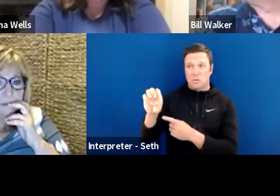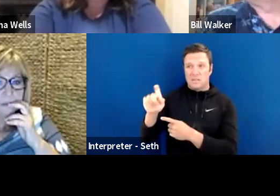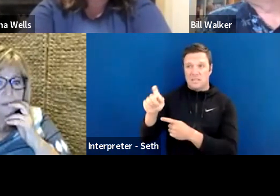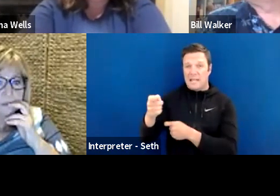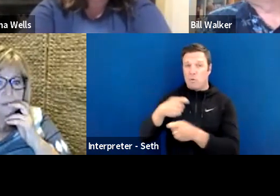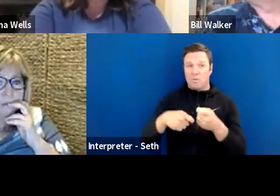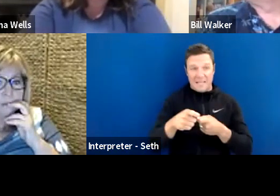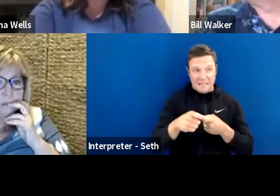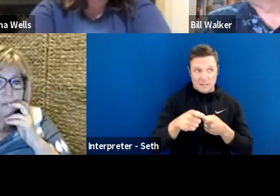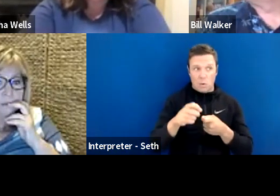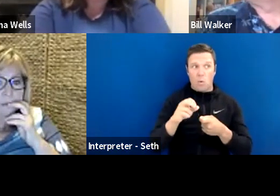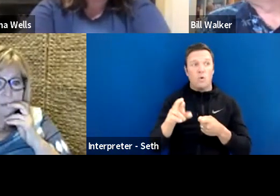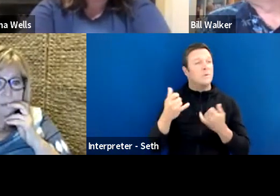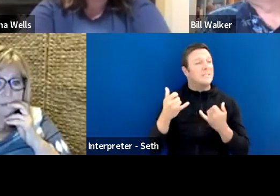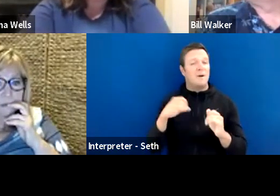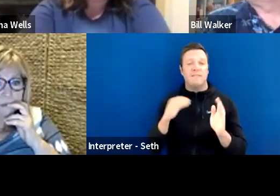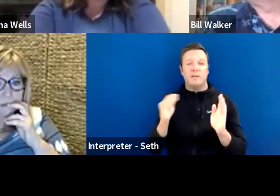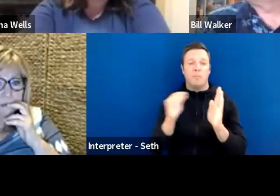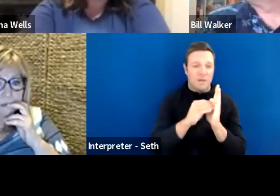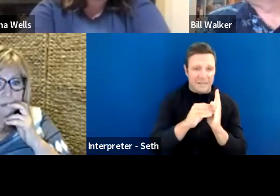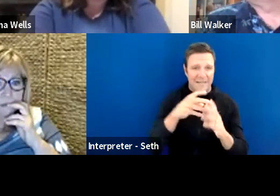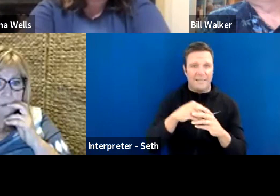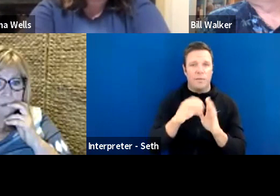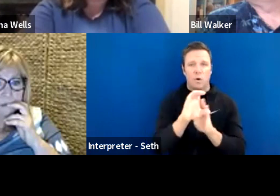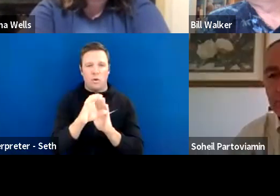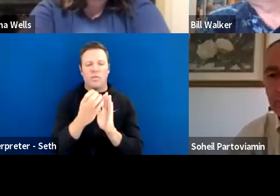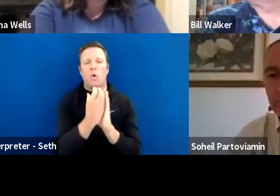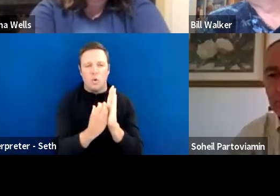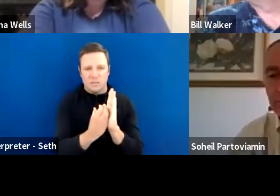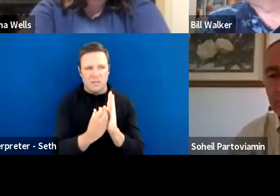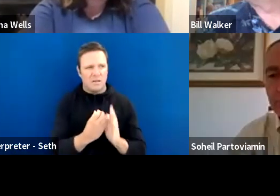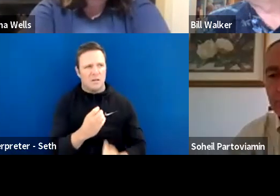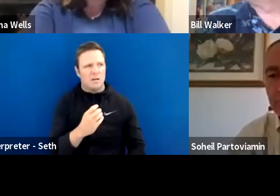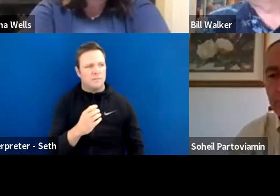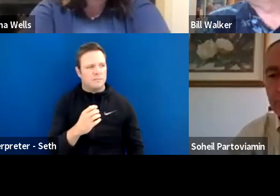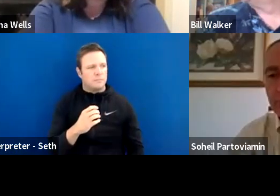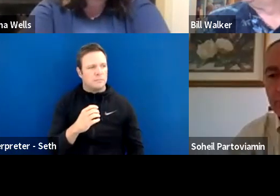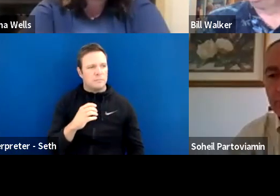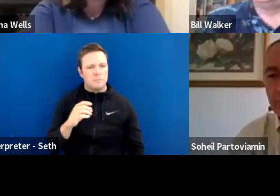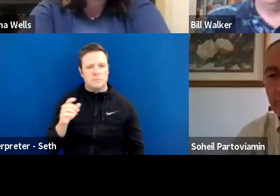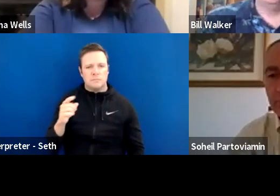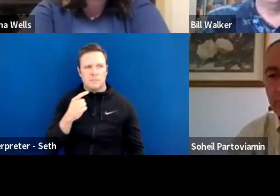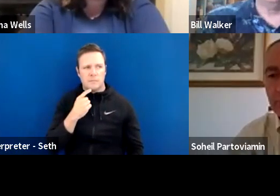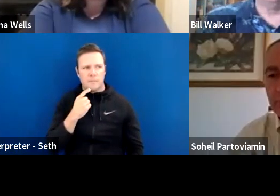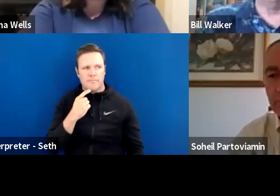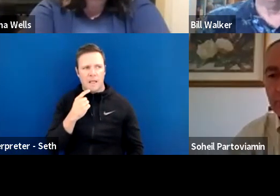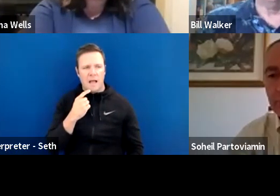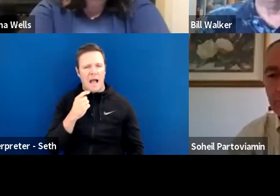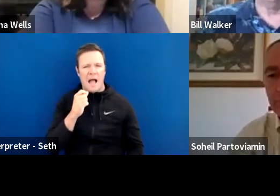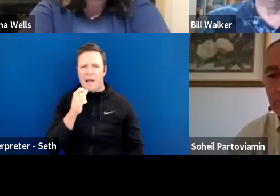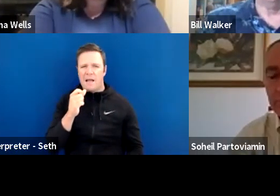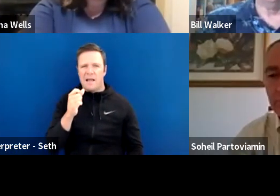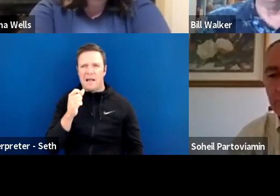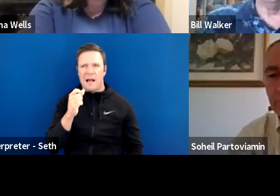course? I wasn't aware about the requirement to put those things in. I know that a lot